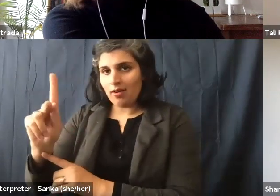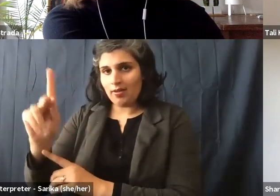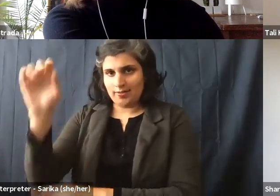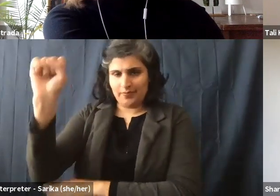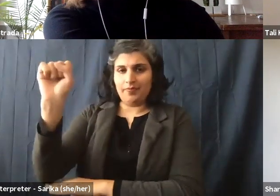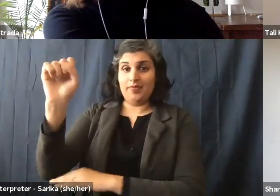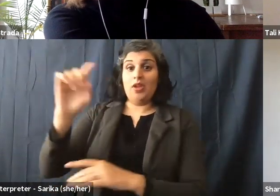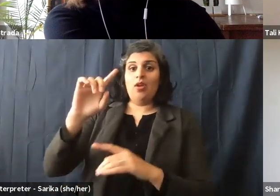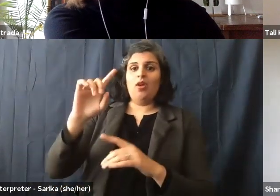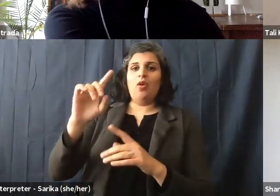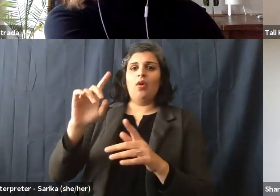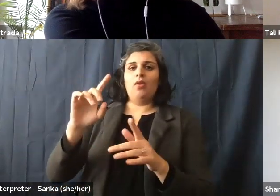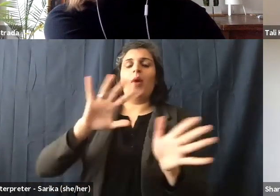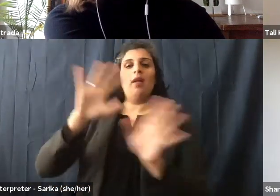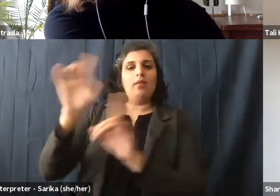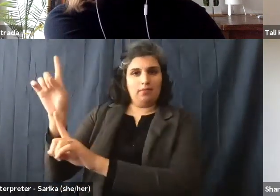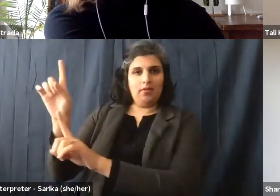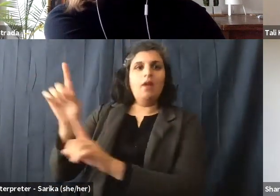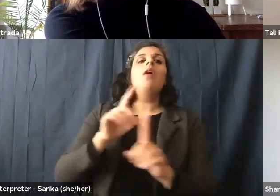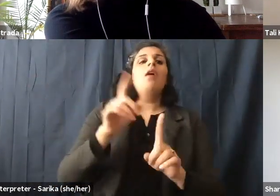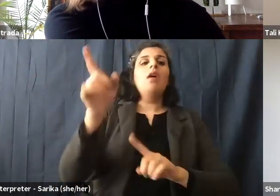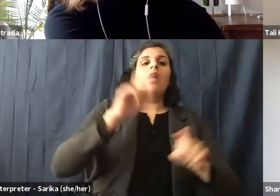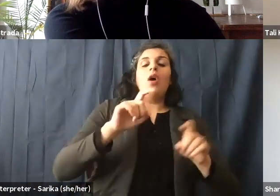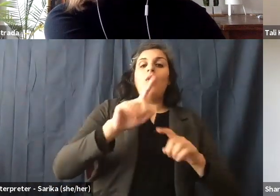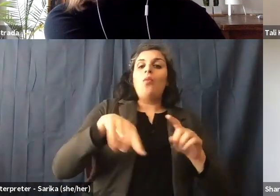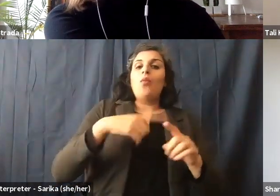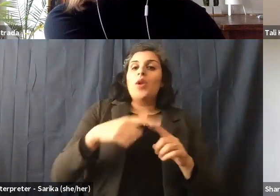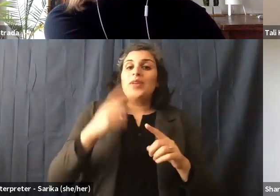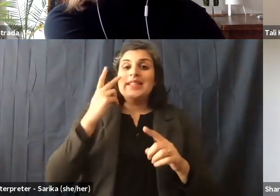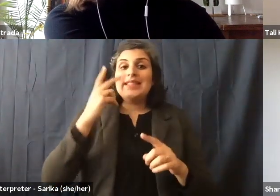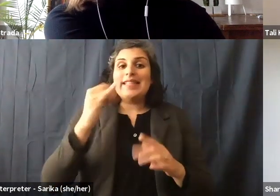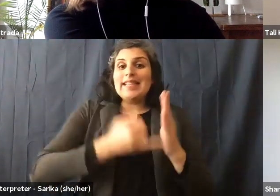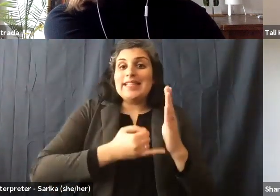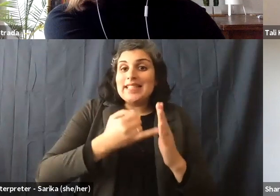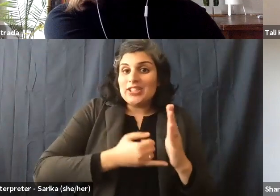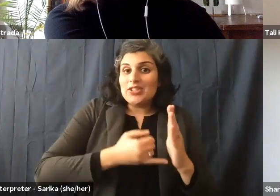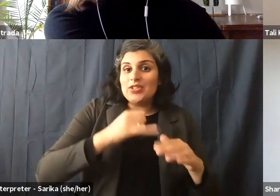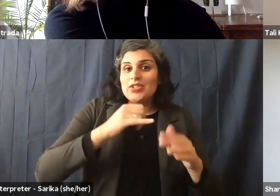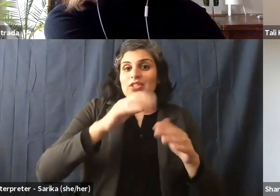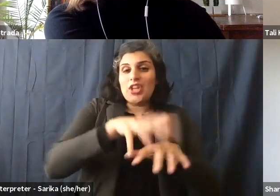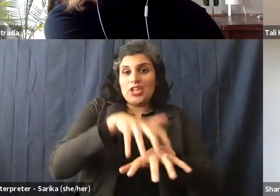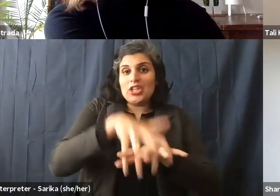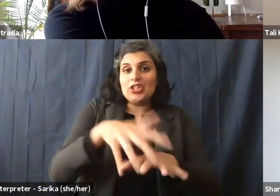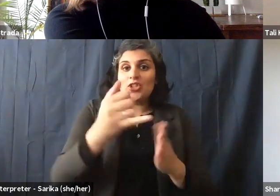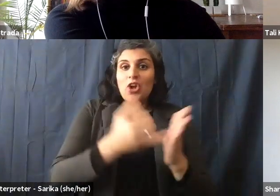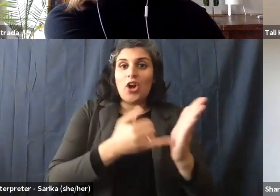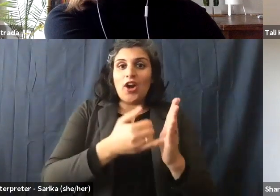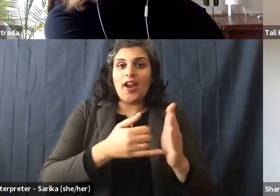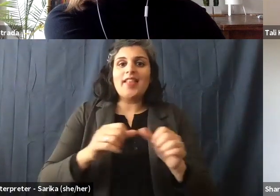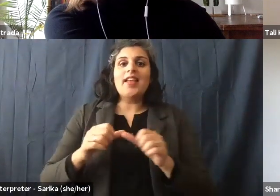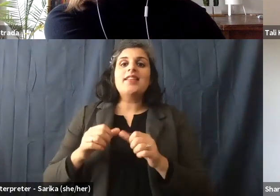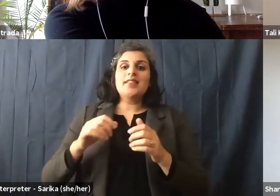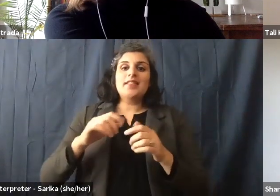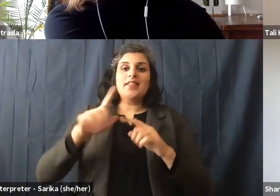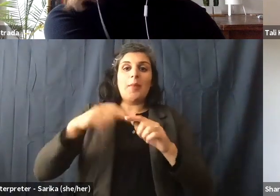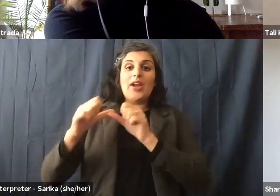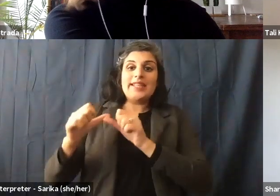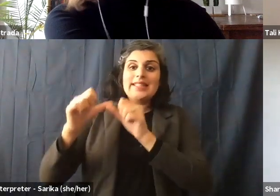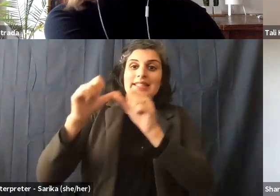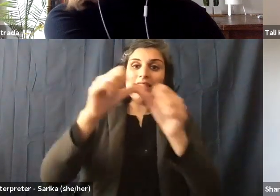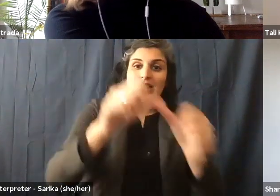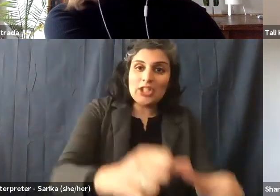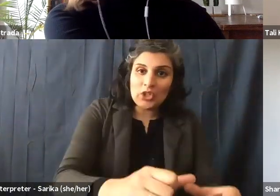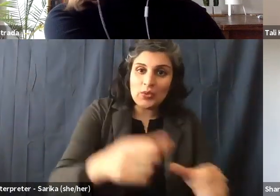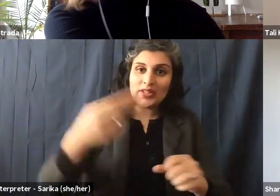indigenous art and in conversations in native studies more broadly is this is part of continuous history that continues into the present. didn't end in